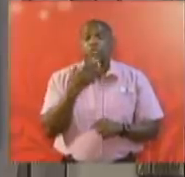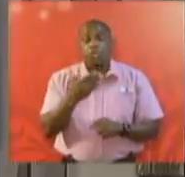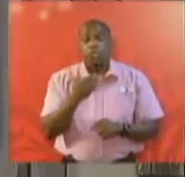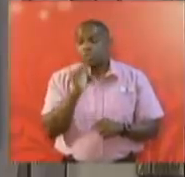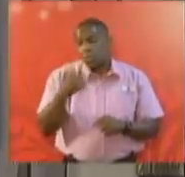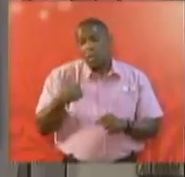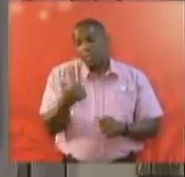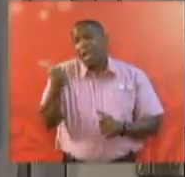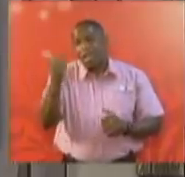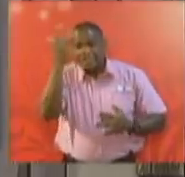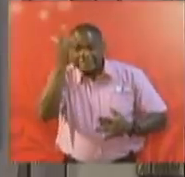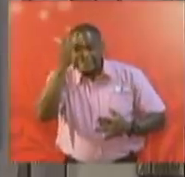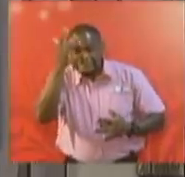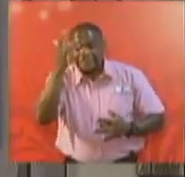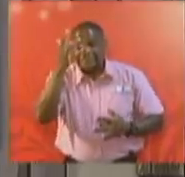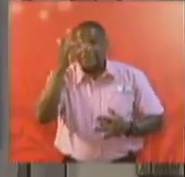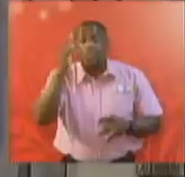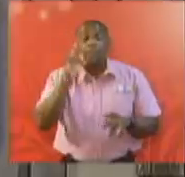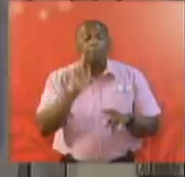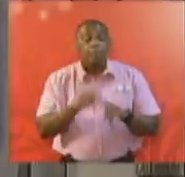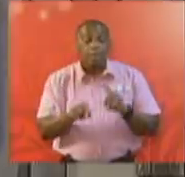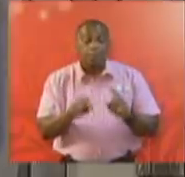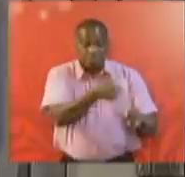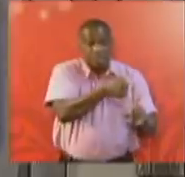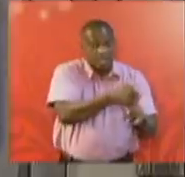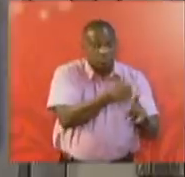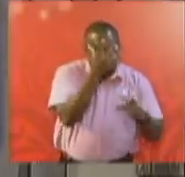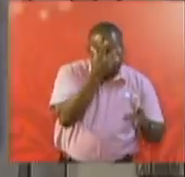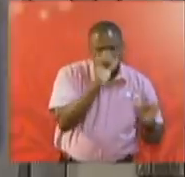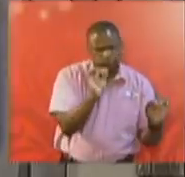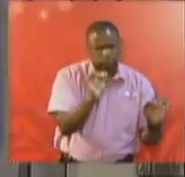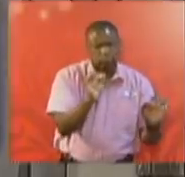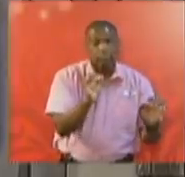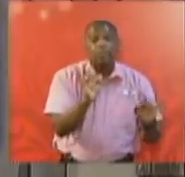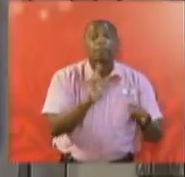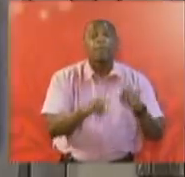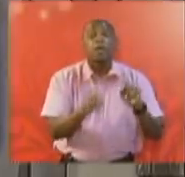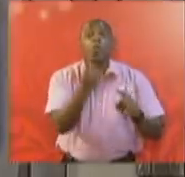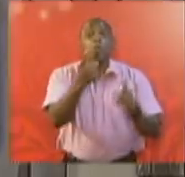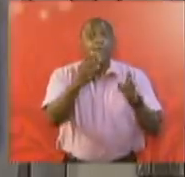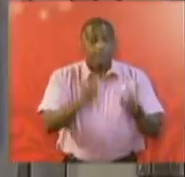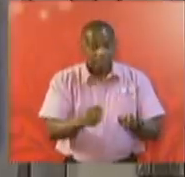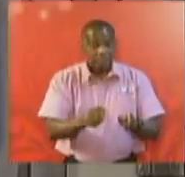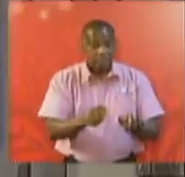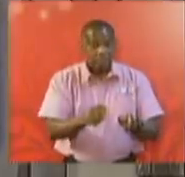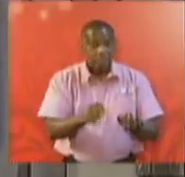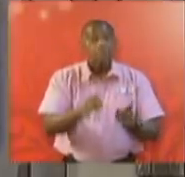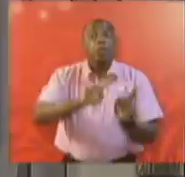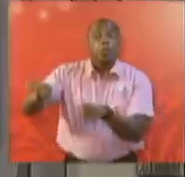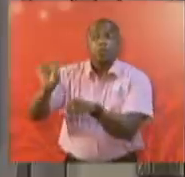one person knowingly went to work ill and infected 45 others. So that is a